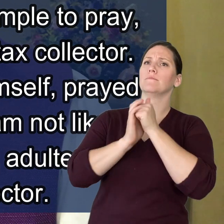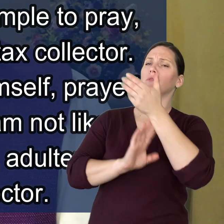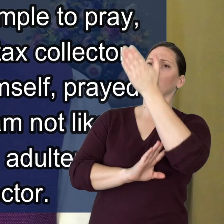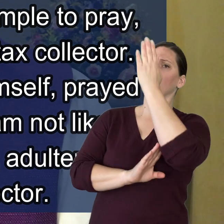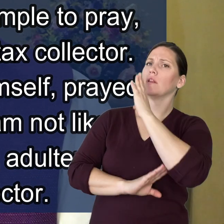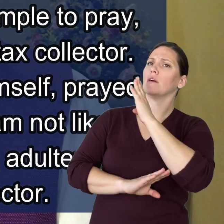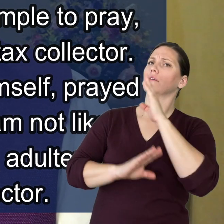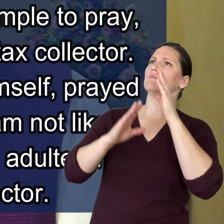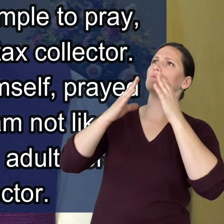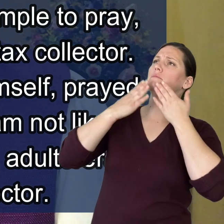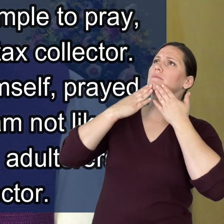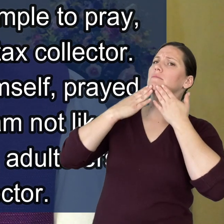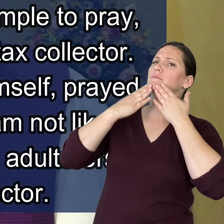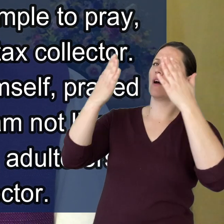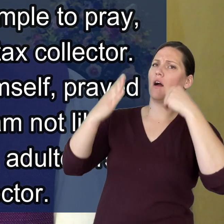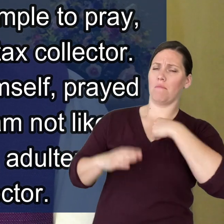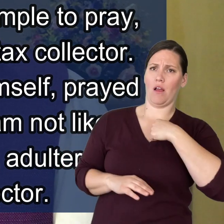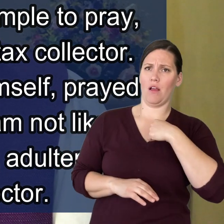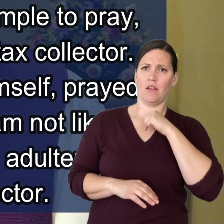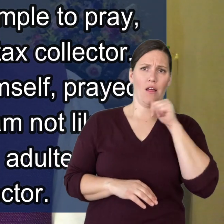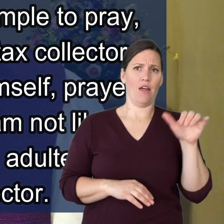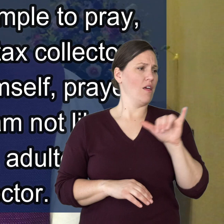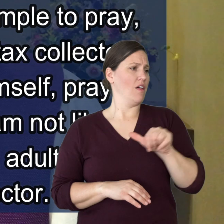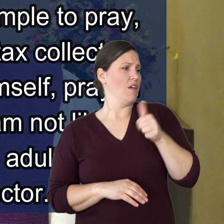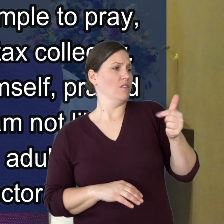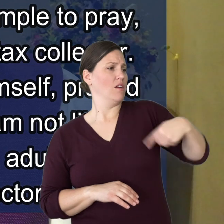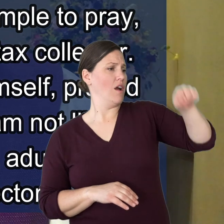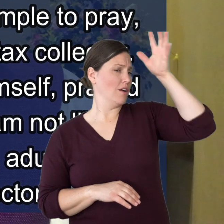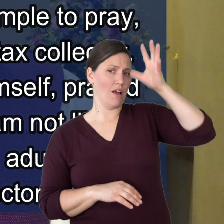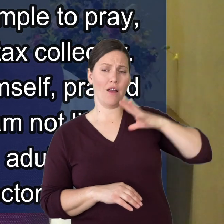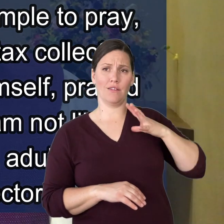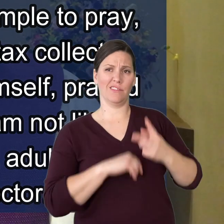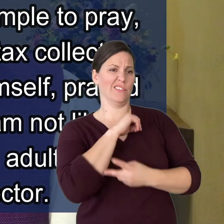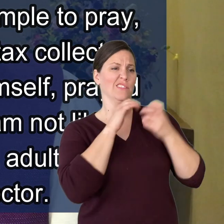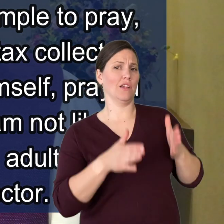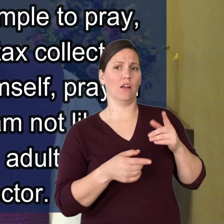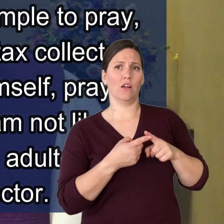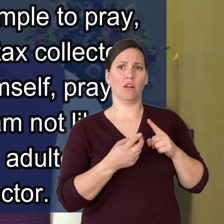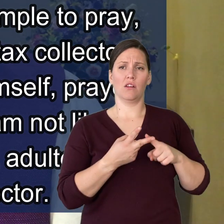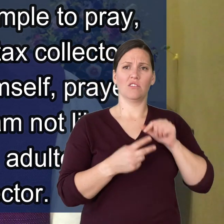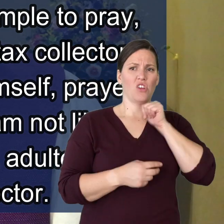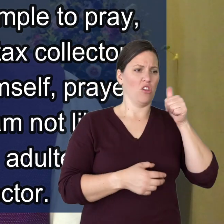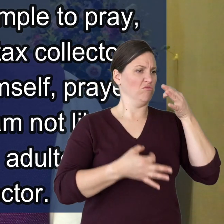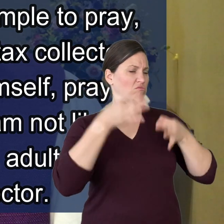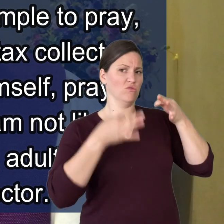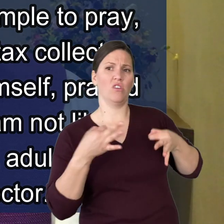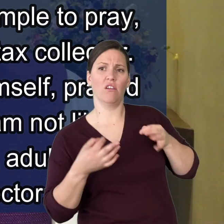"God, I thank you that I am not like other men, extortioners,